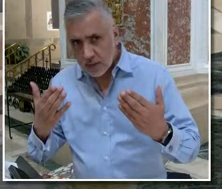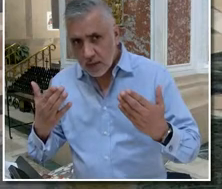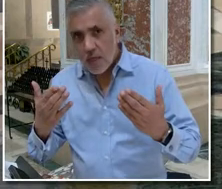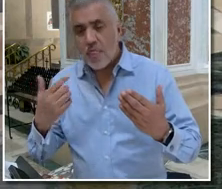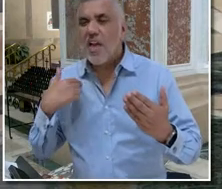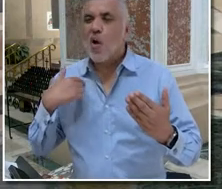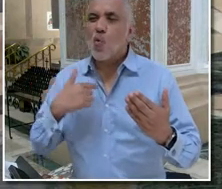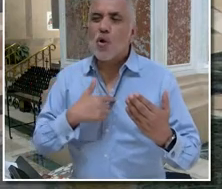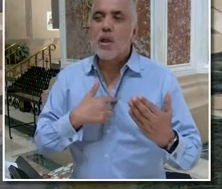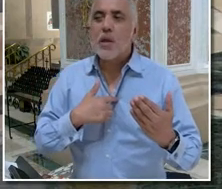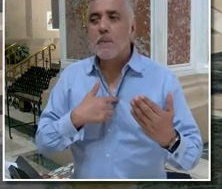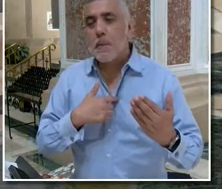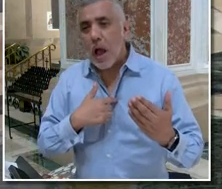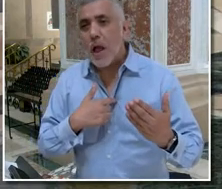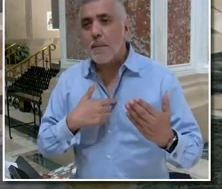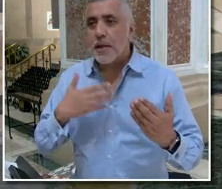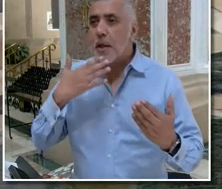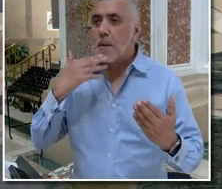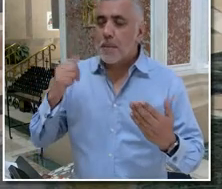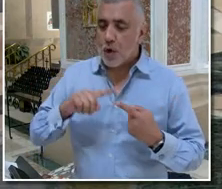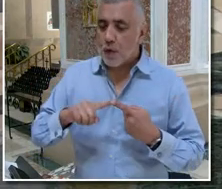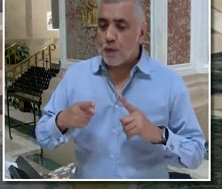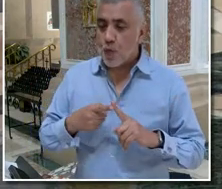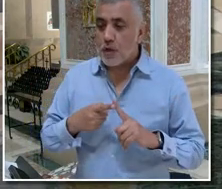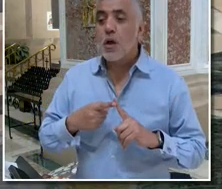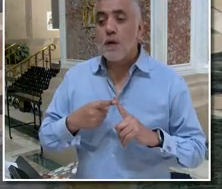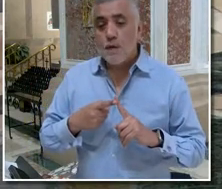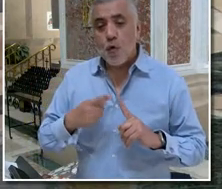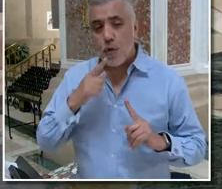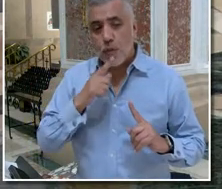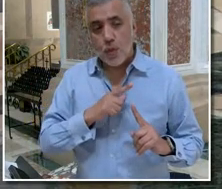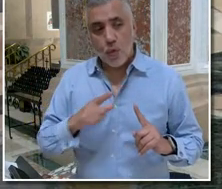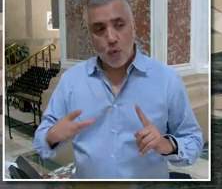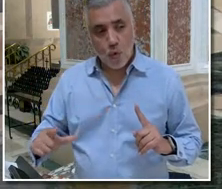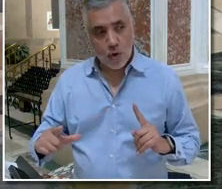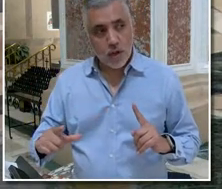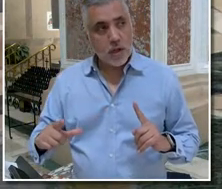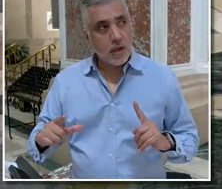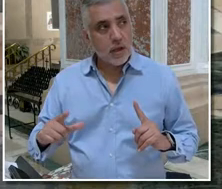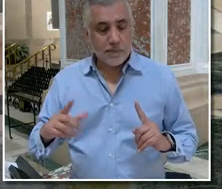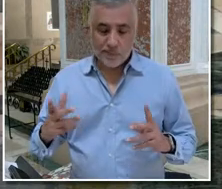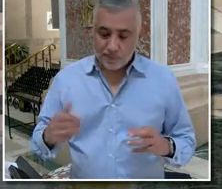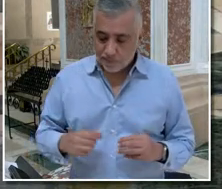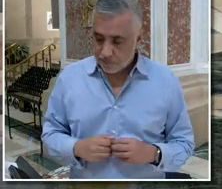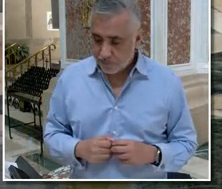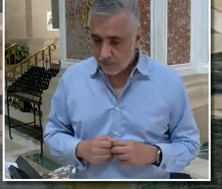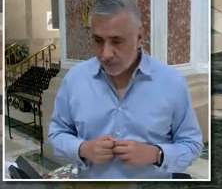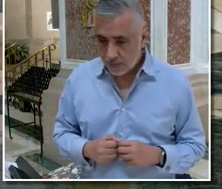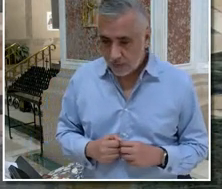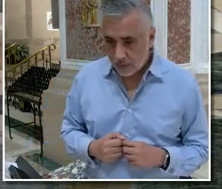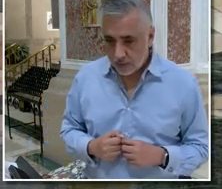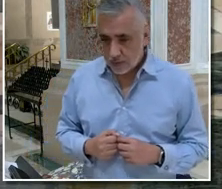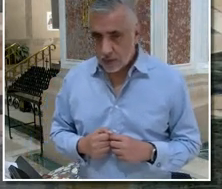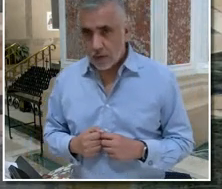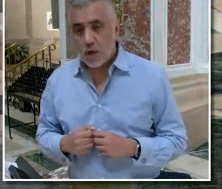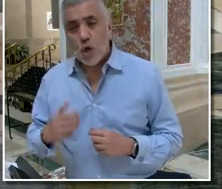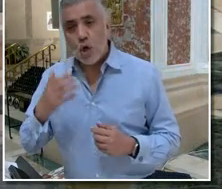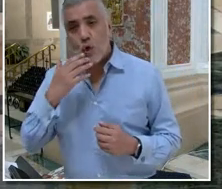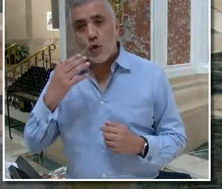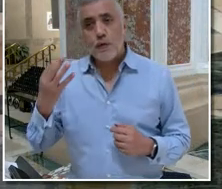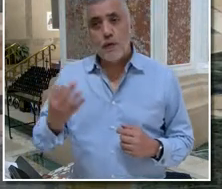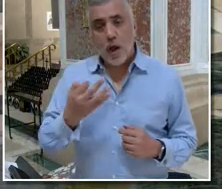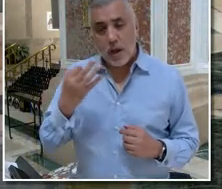that we might make better friends for the Lord in all honesty. Good